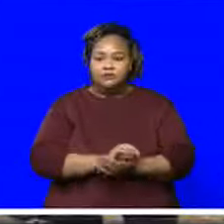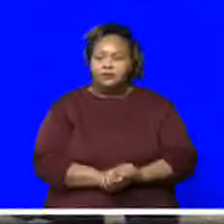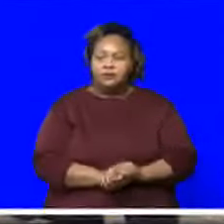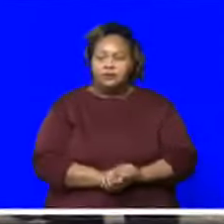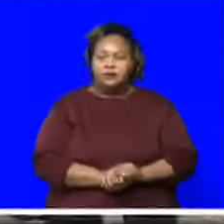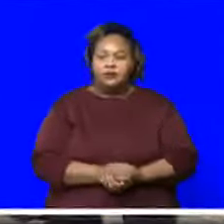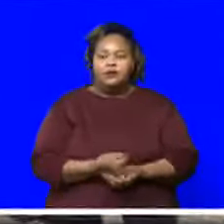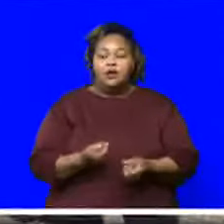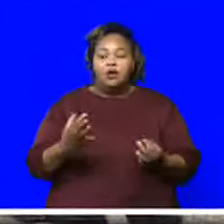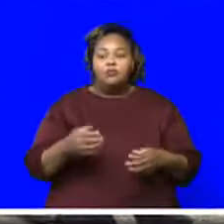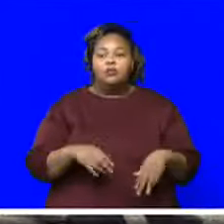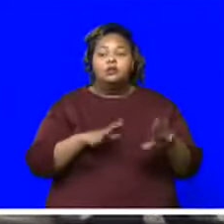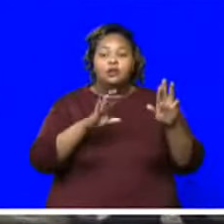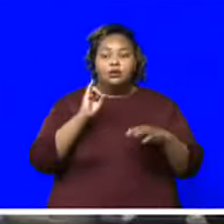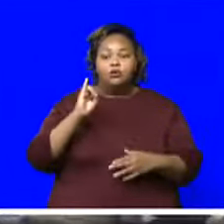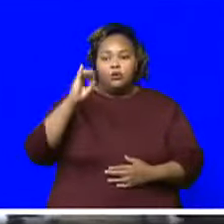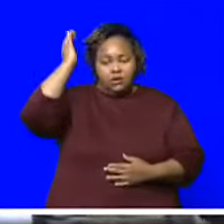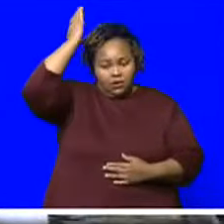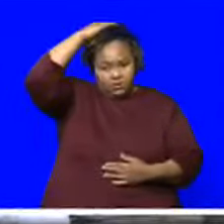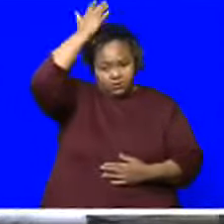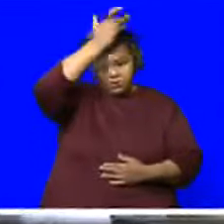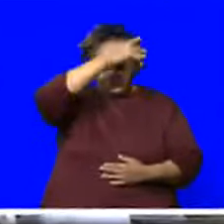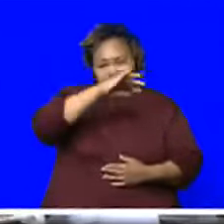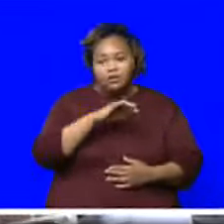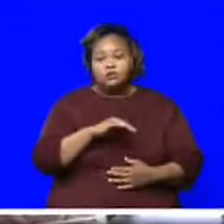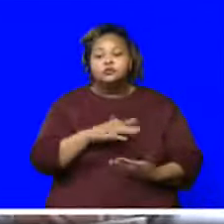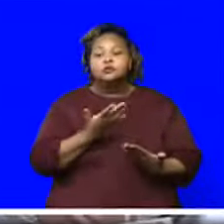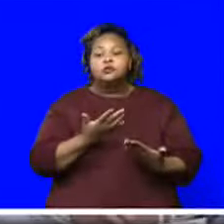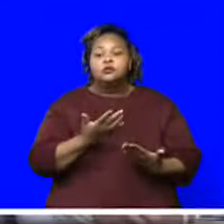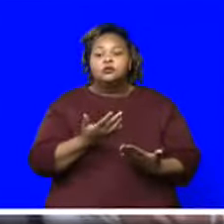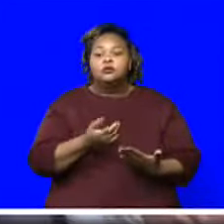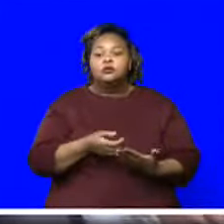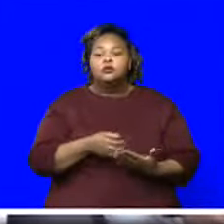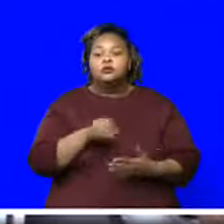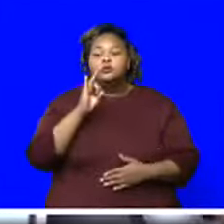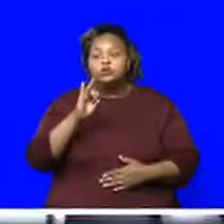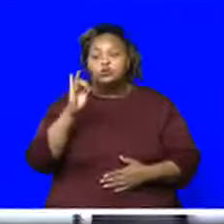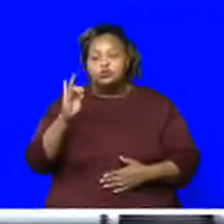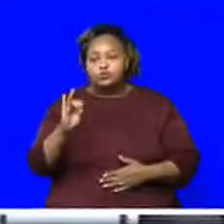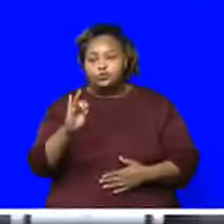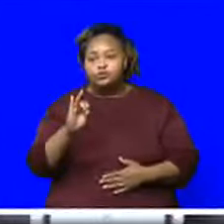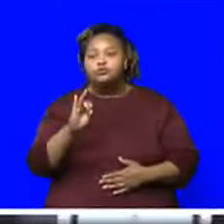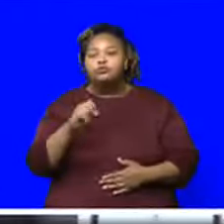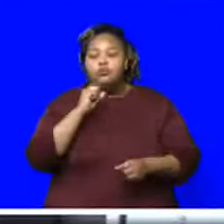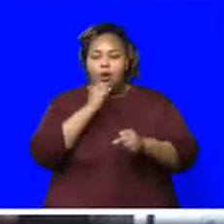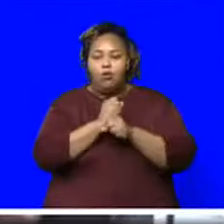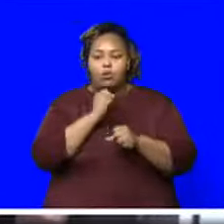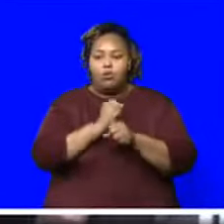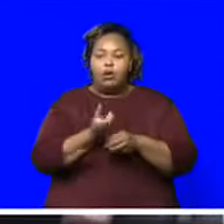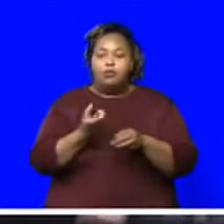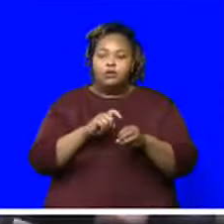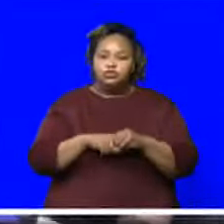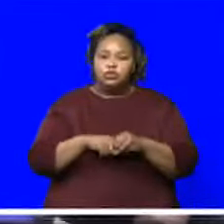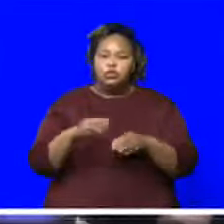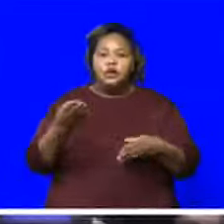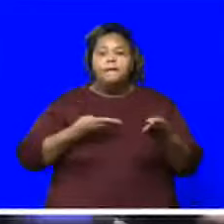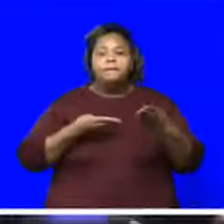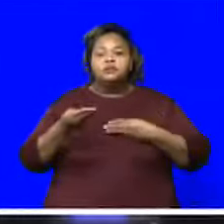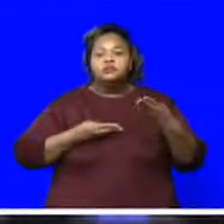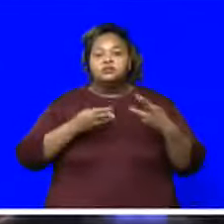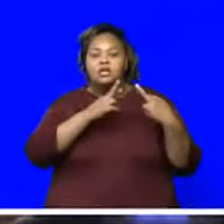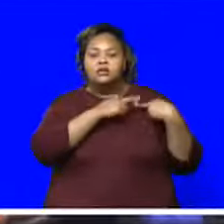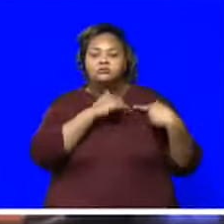students graduated during the event, and 22 of them are said to be employed by EPTC. For Eswatini TV News, Tengosima